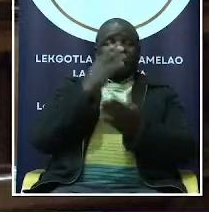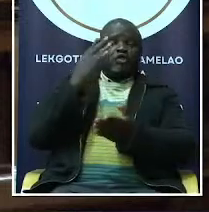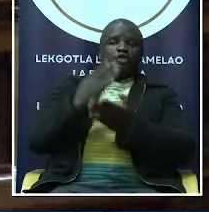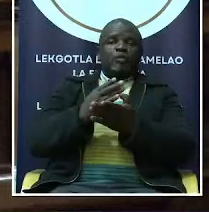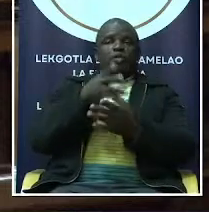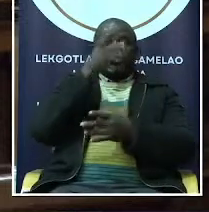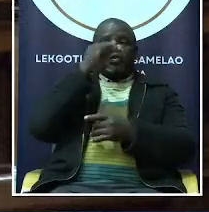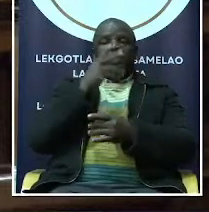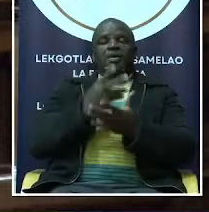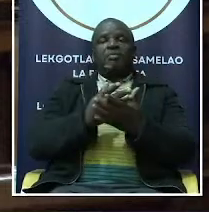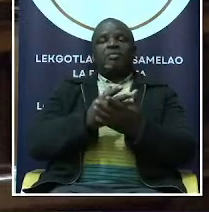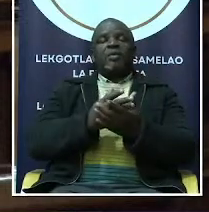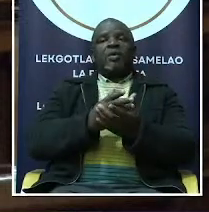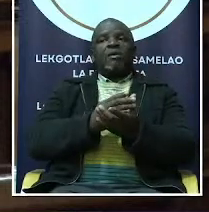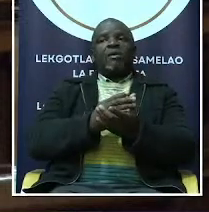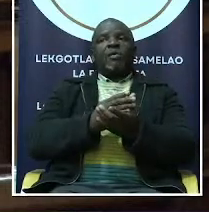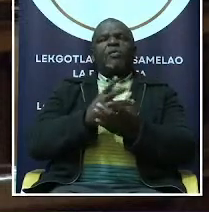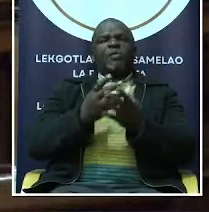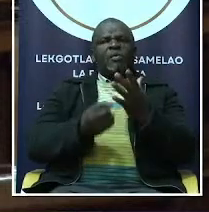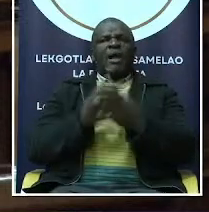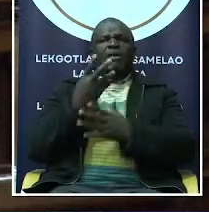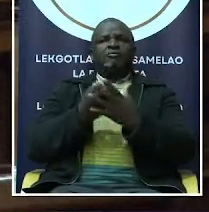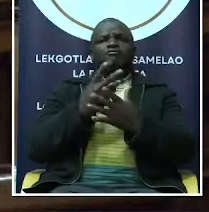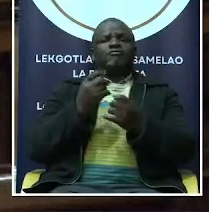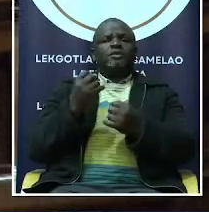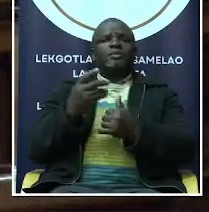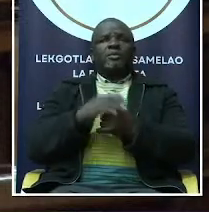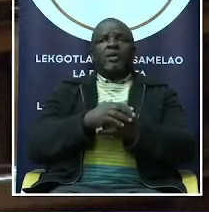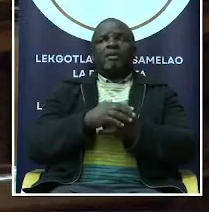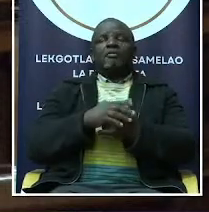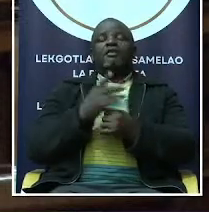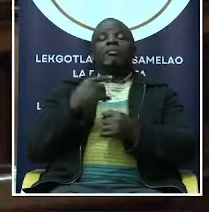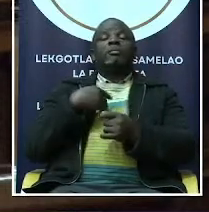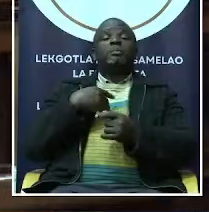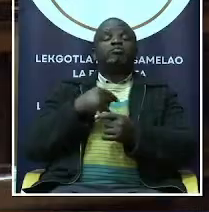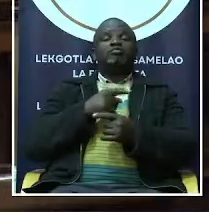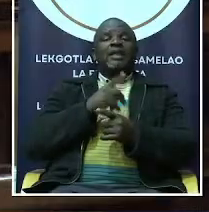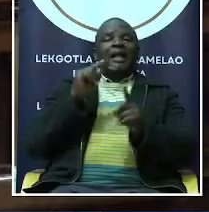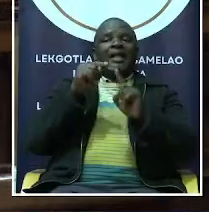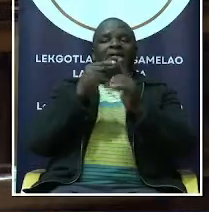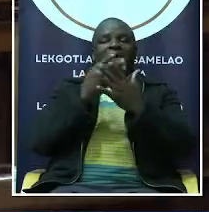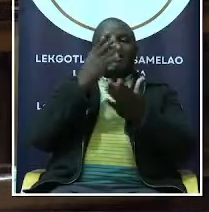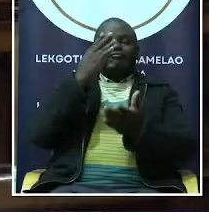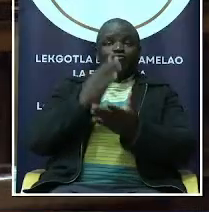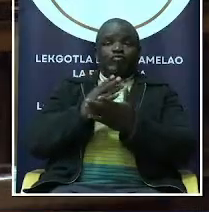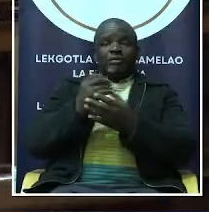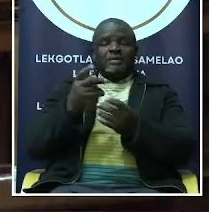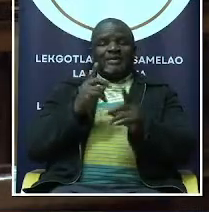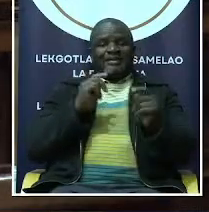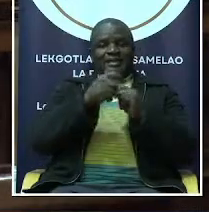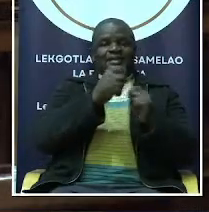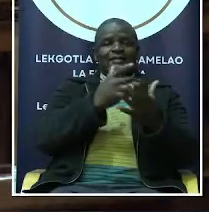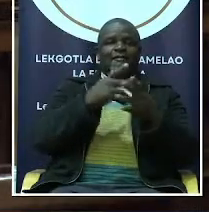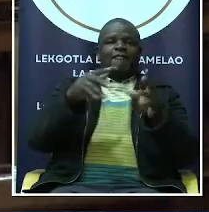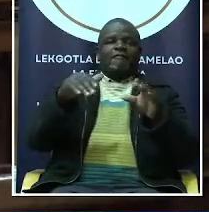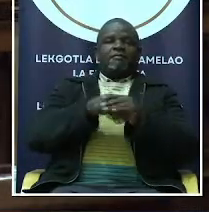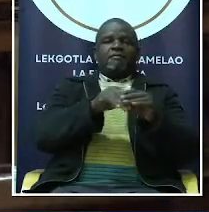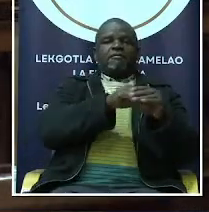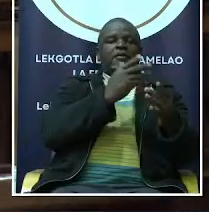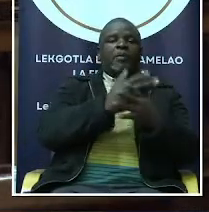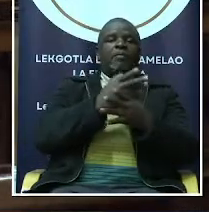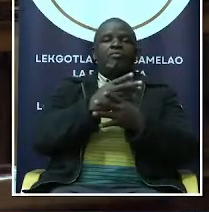student outcomes, ensuring successful transition into the workforce. Employment